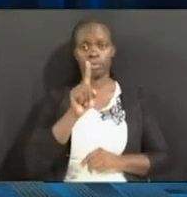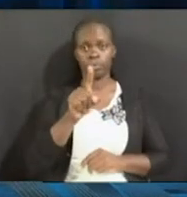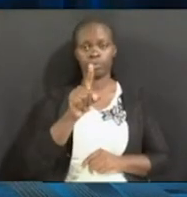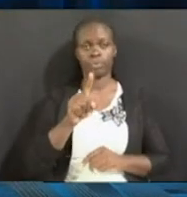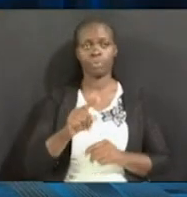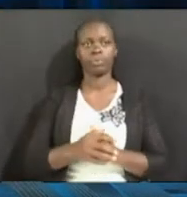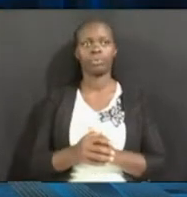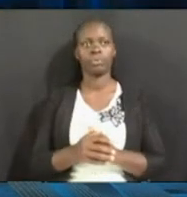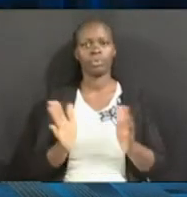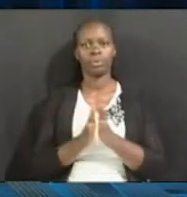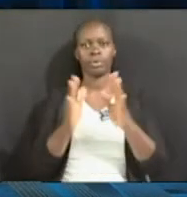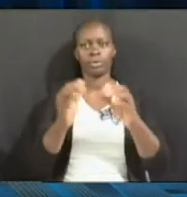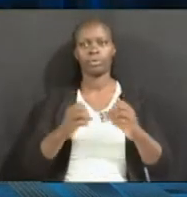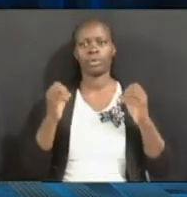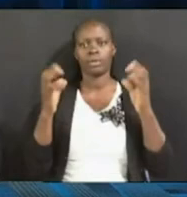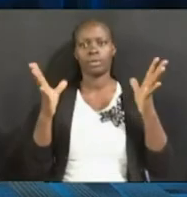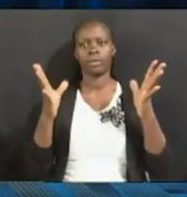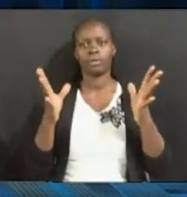Hallelujah.